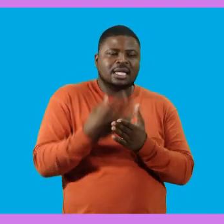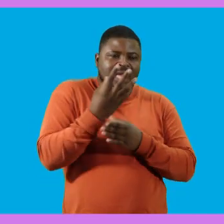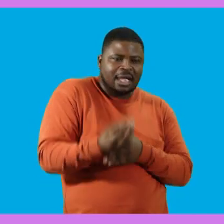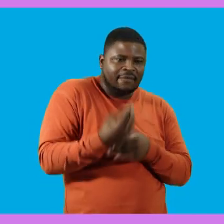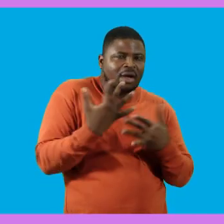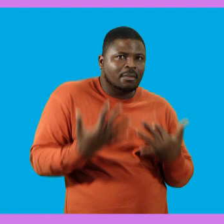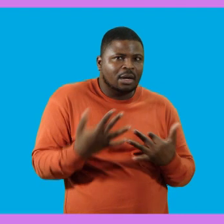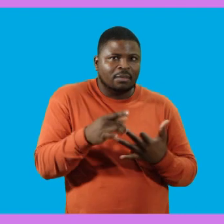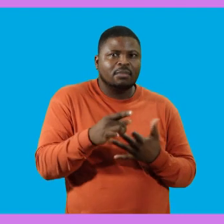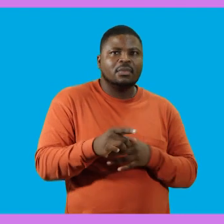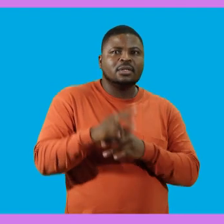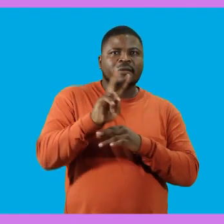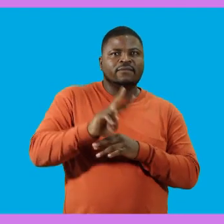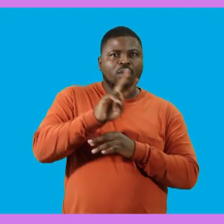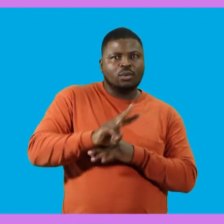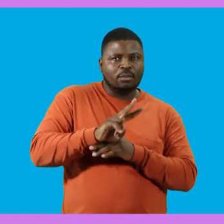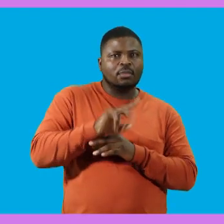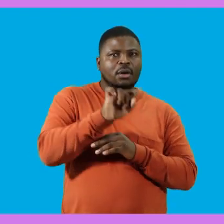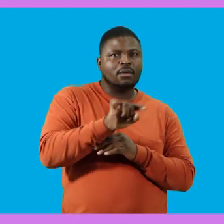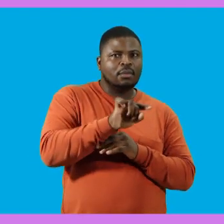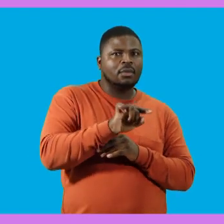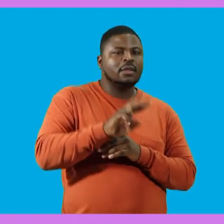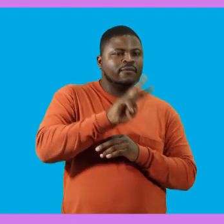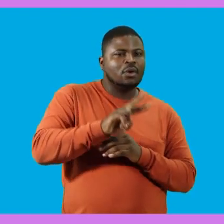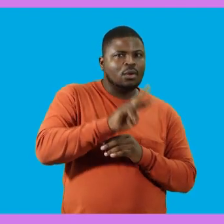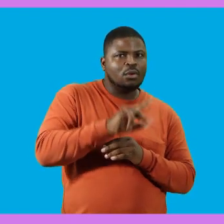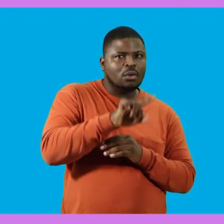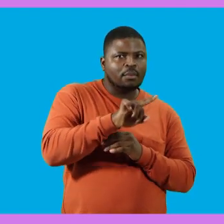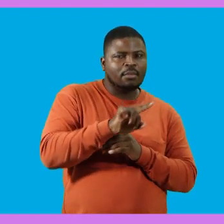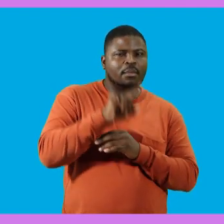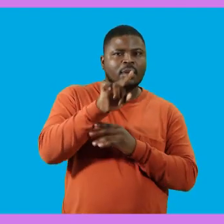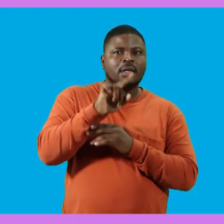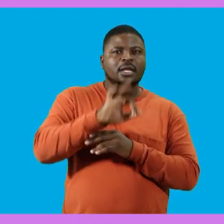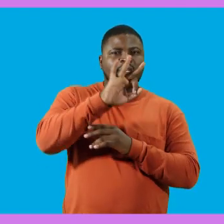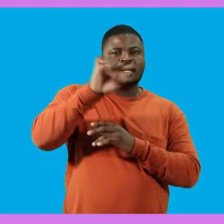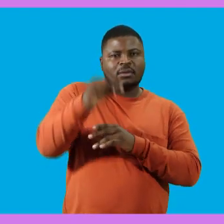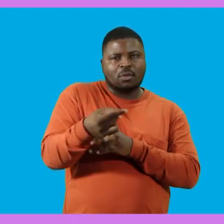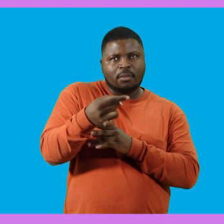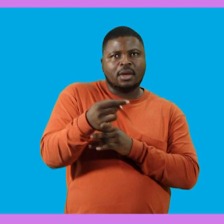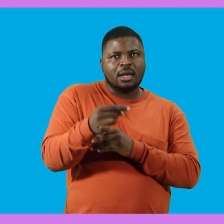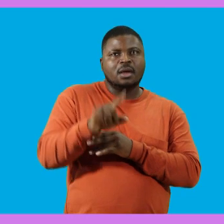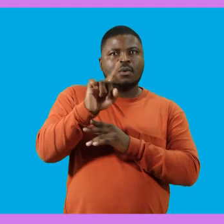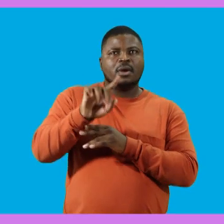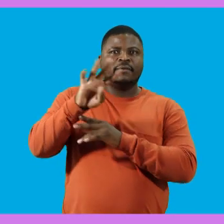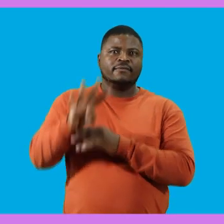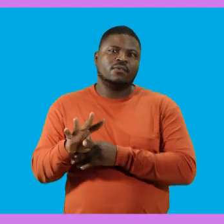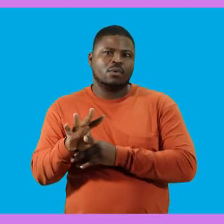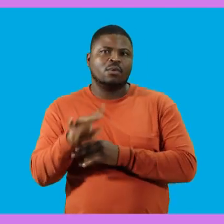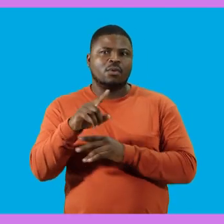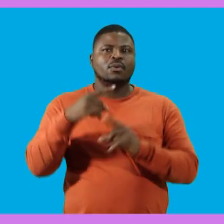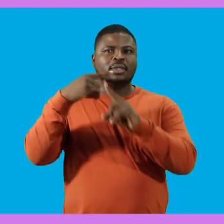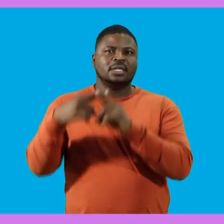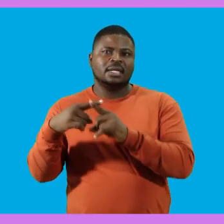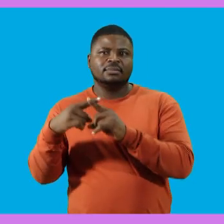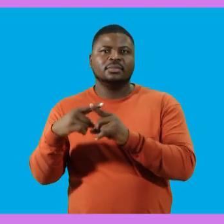it's going to be the volume. And the volume is pi radius squared